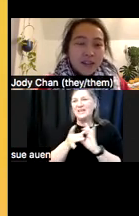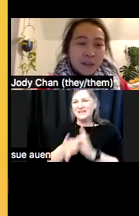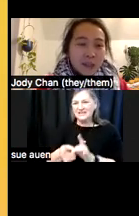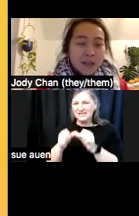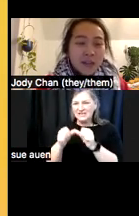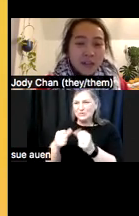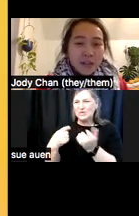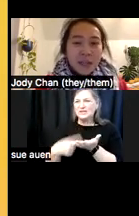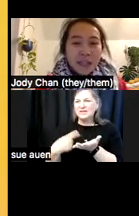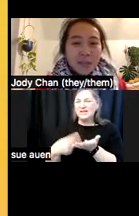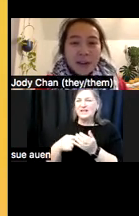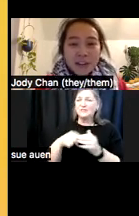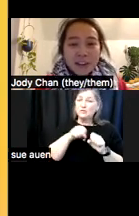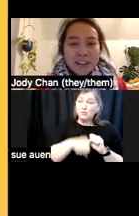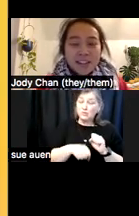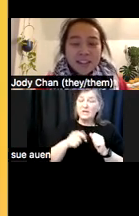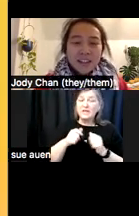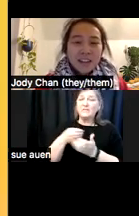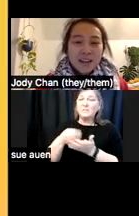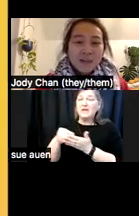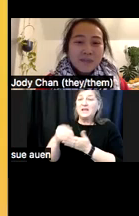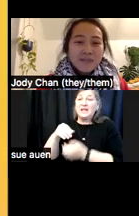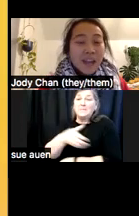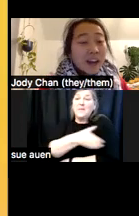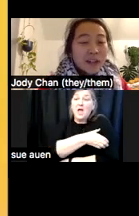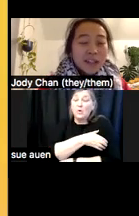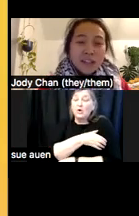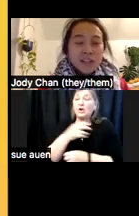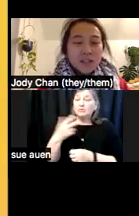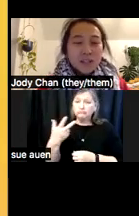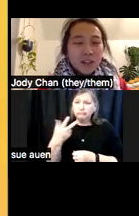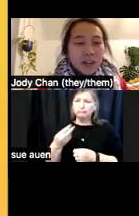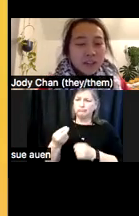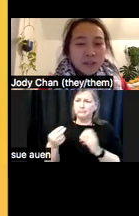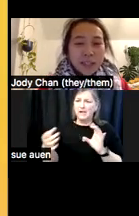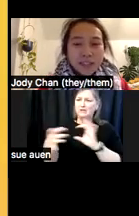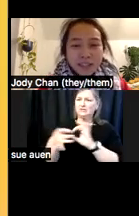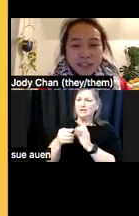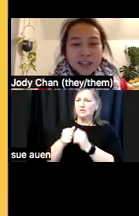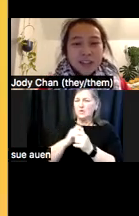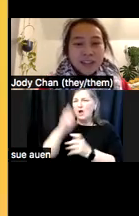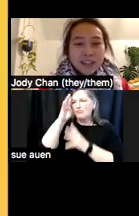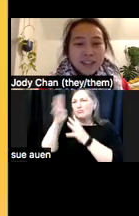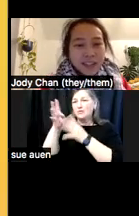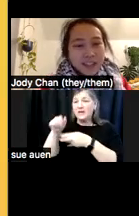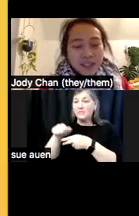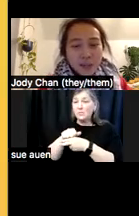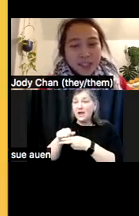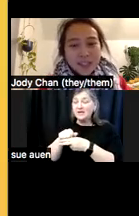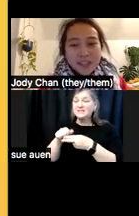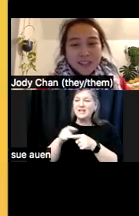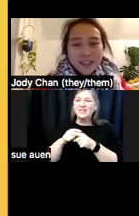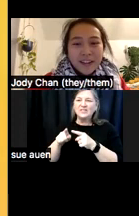these topics of grief and money and power and how it connects to our creative practices and design